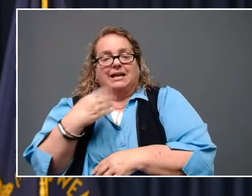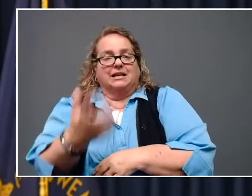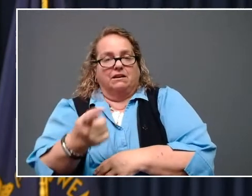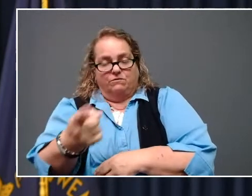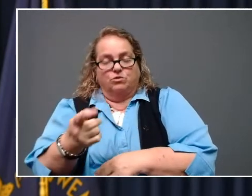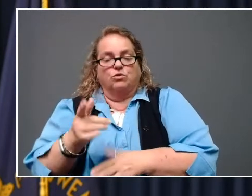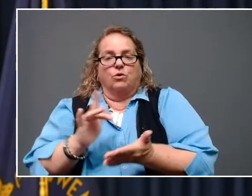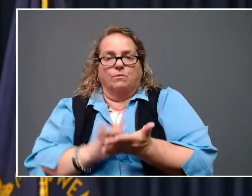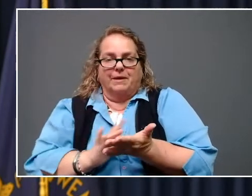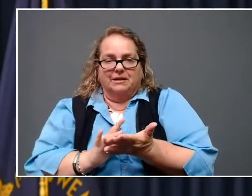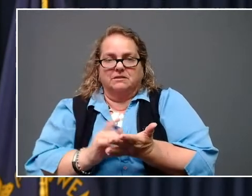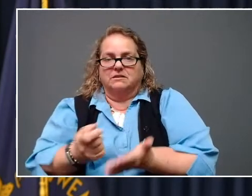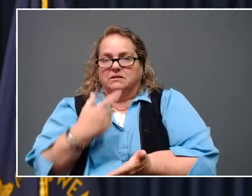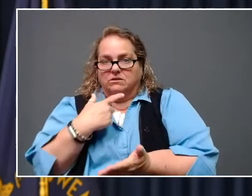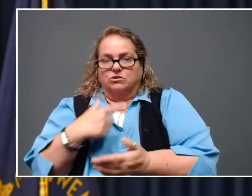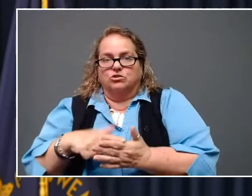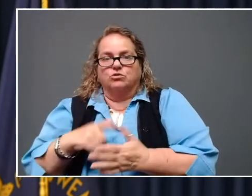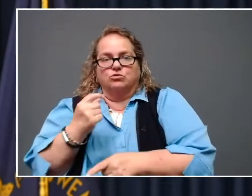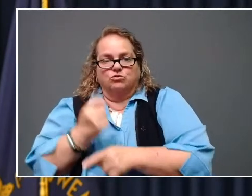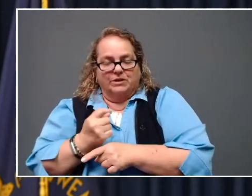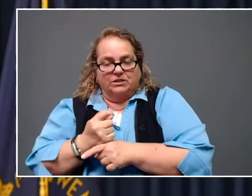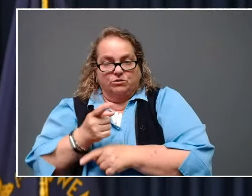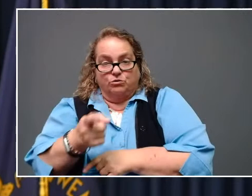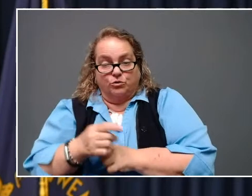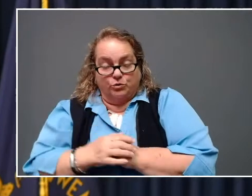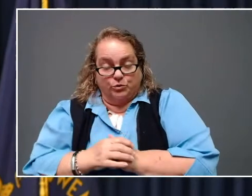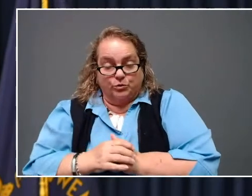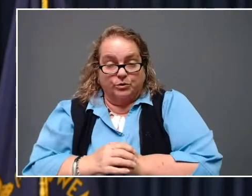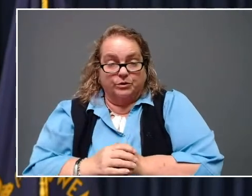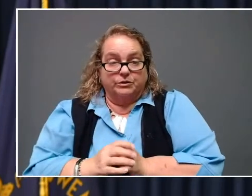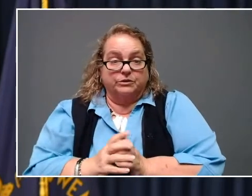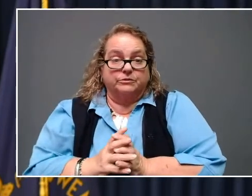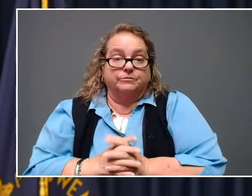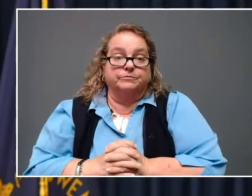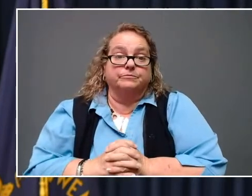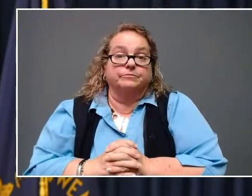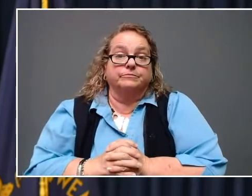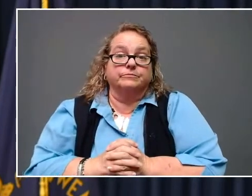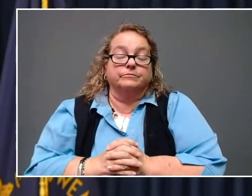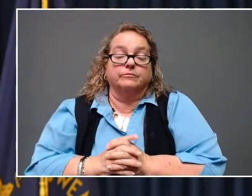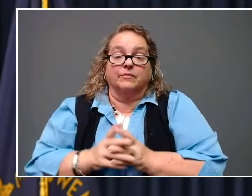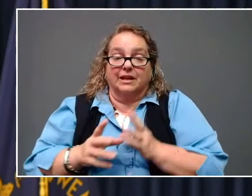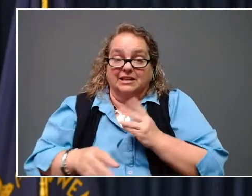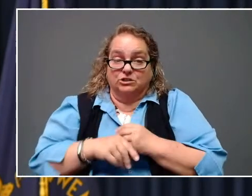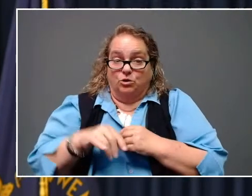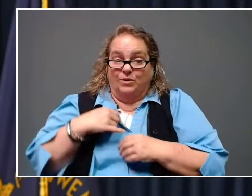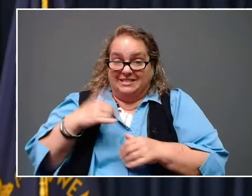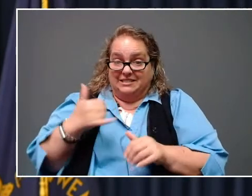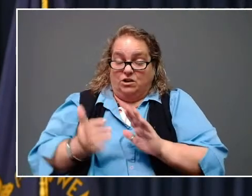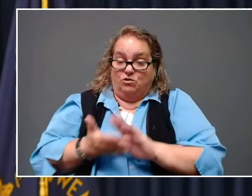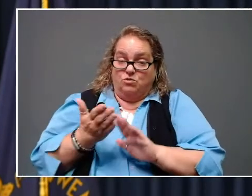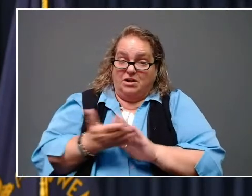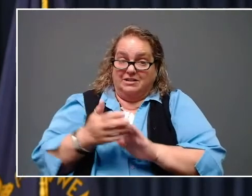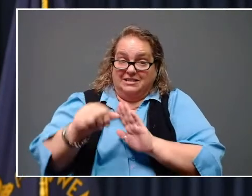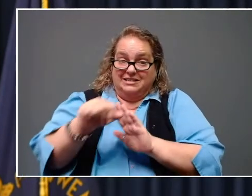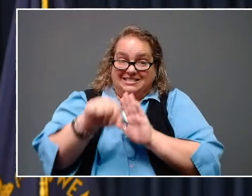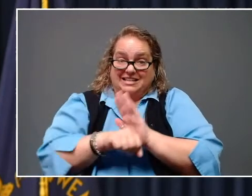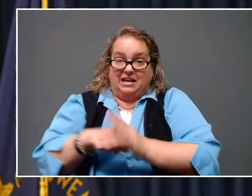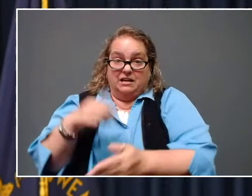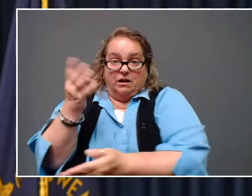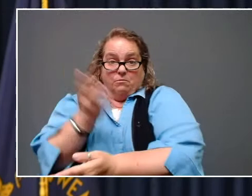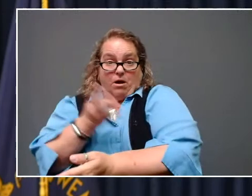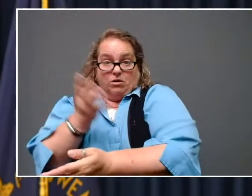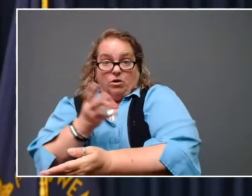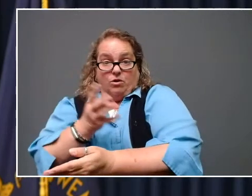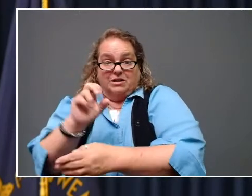help treat your condition if you are indicated to have one. Additionally, we still run the state monoclonal site. Now, that funding for that will end